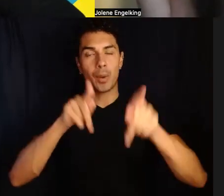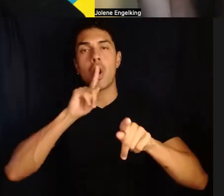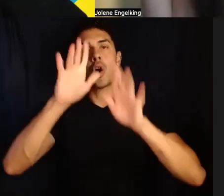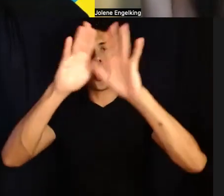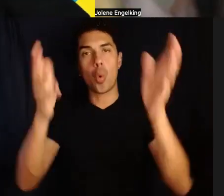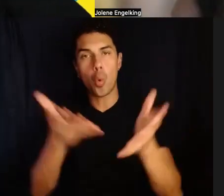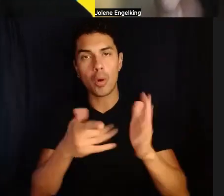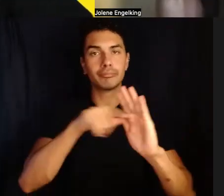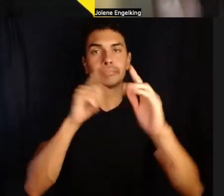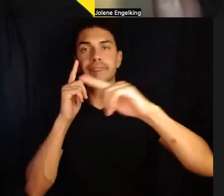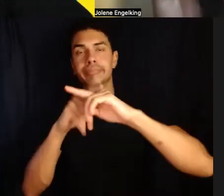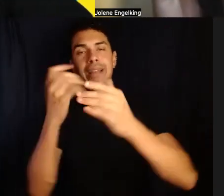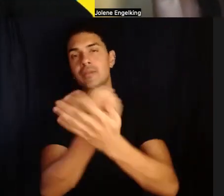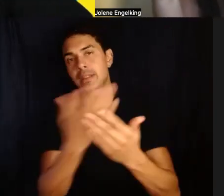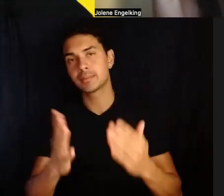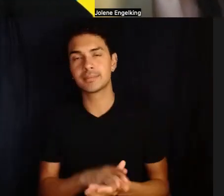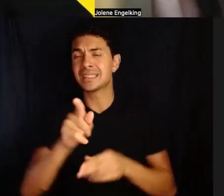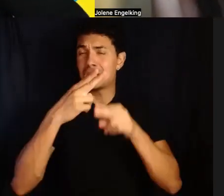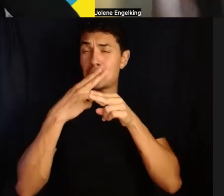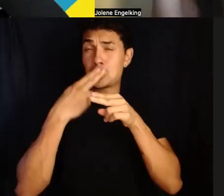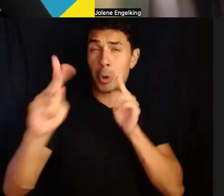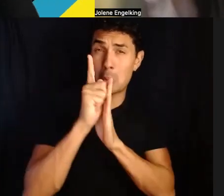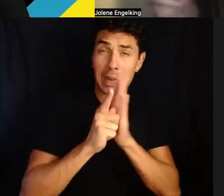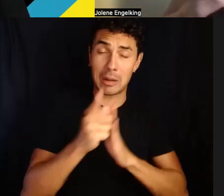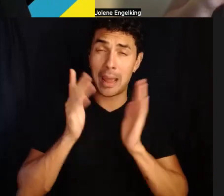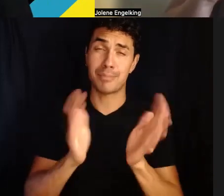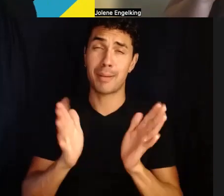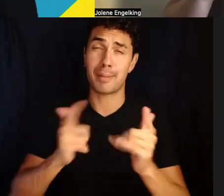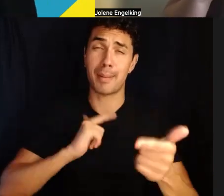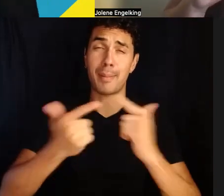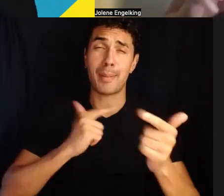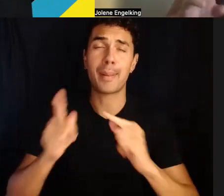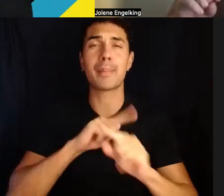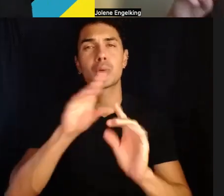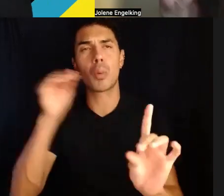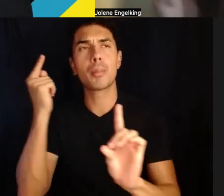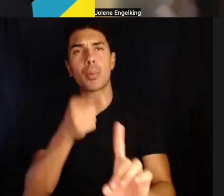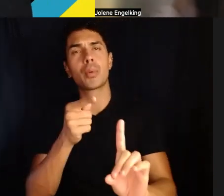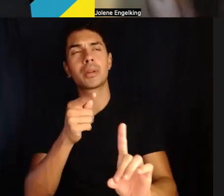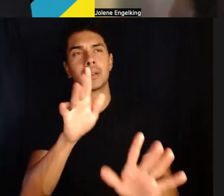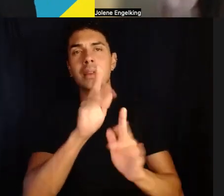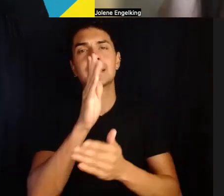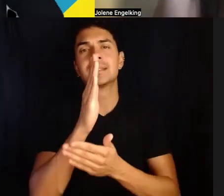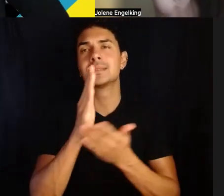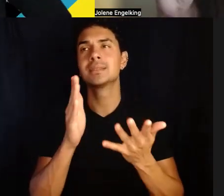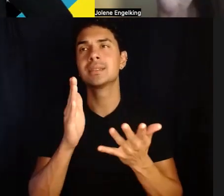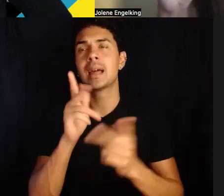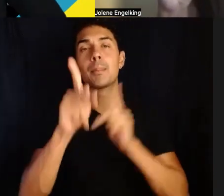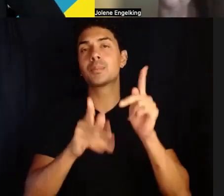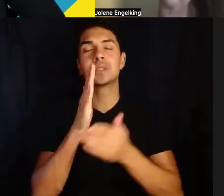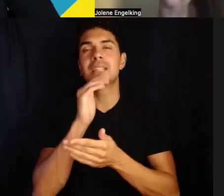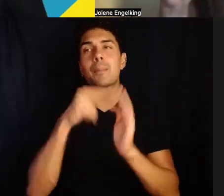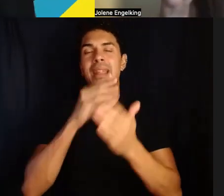the day, this is like a short hour of us just talking, and, there is no point where somebody is magically, like culturally